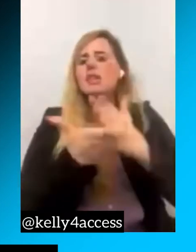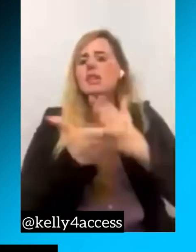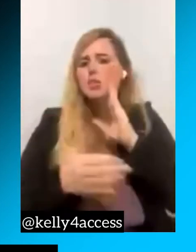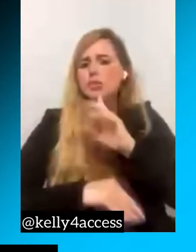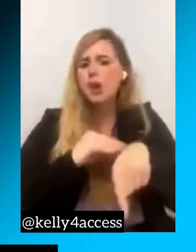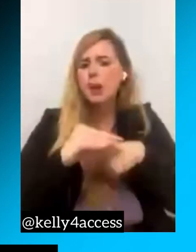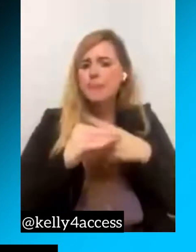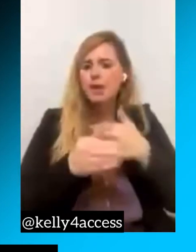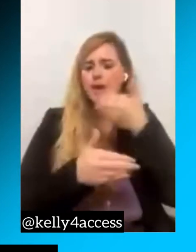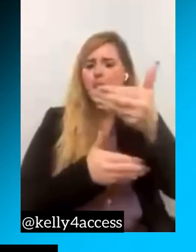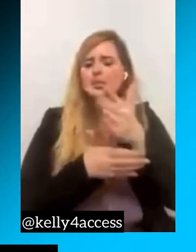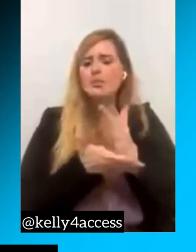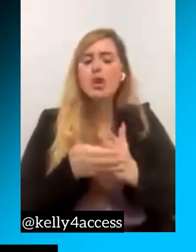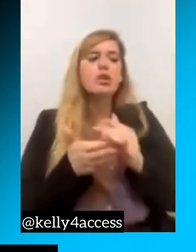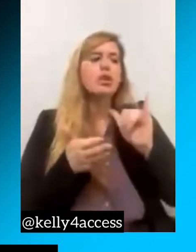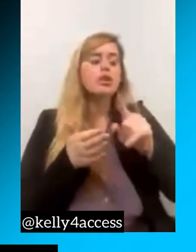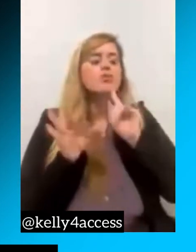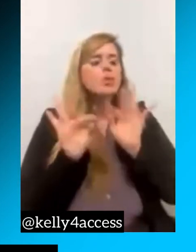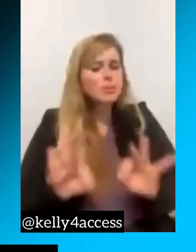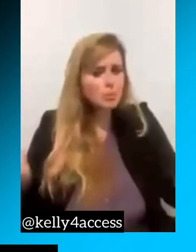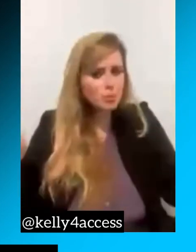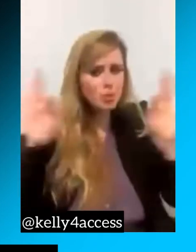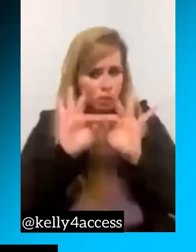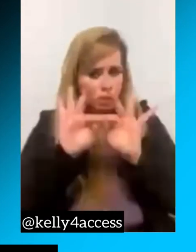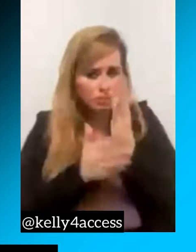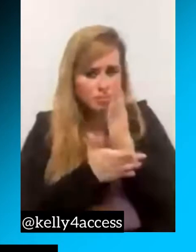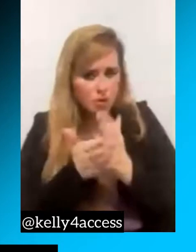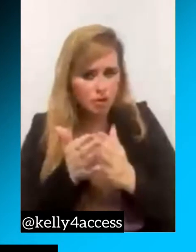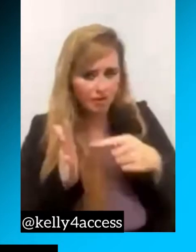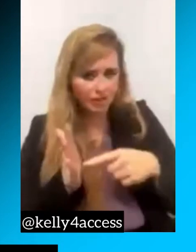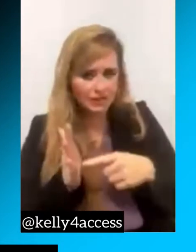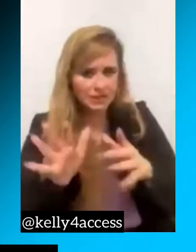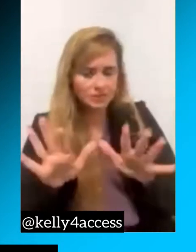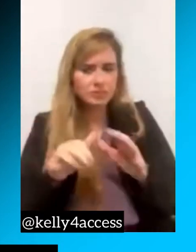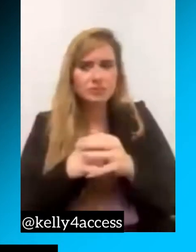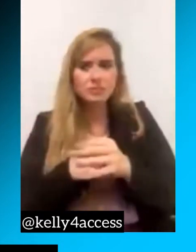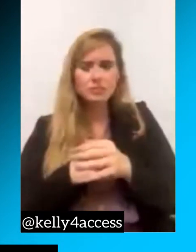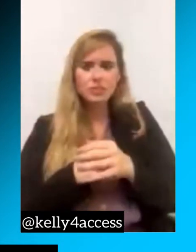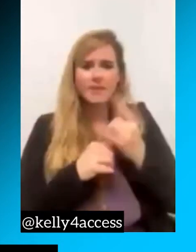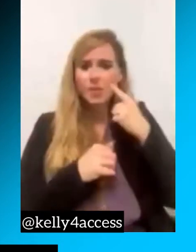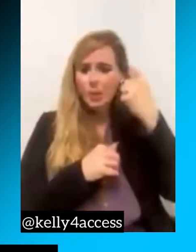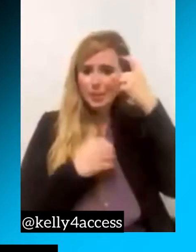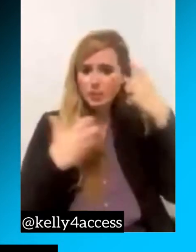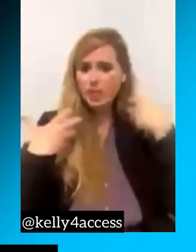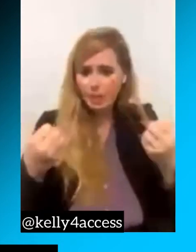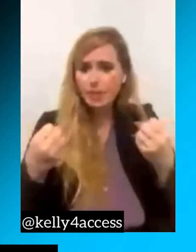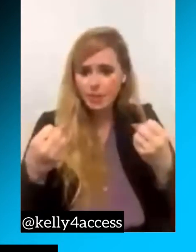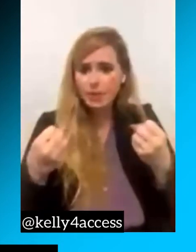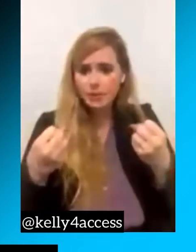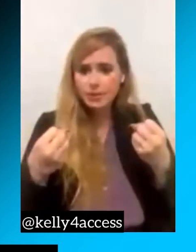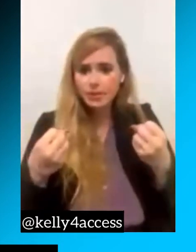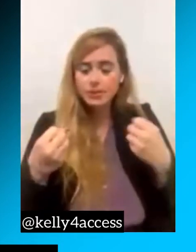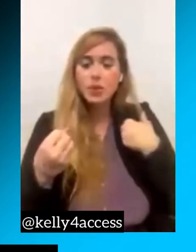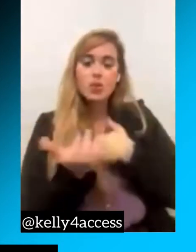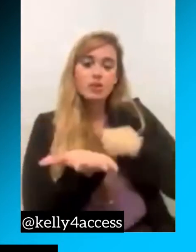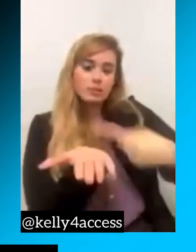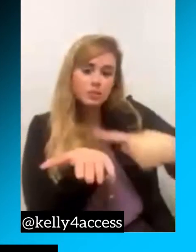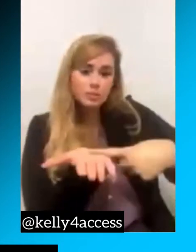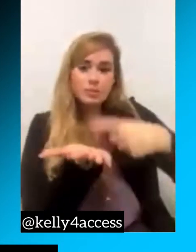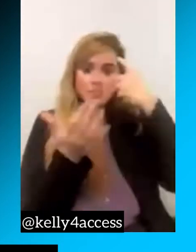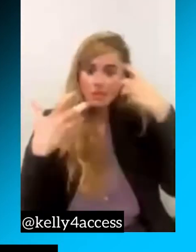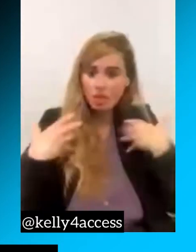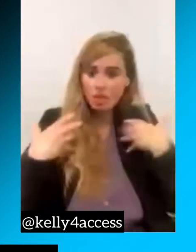because it's an important aspect into the mental health and once we start talking about mental health and polyamory.